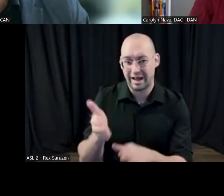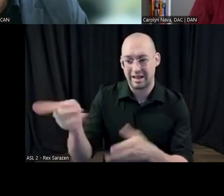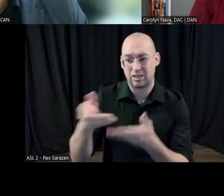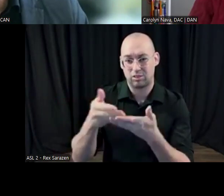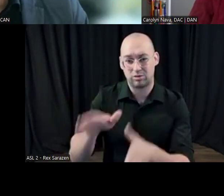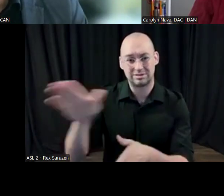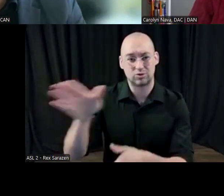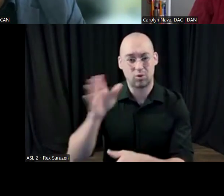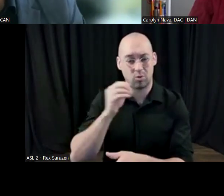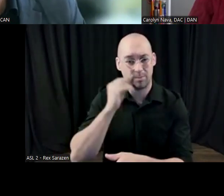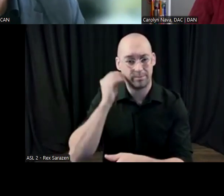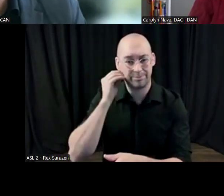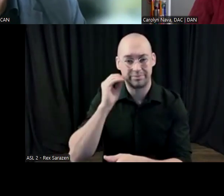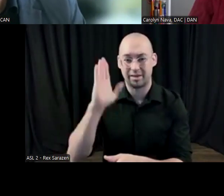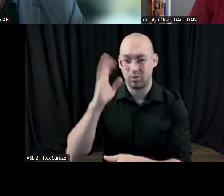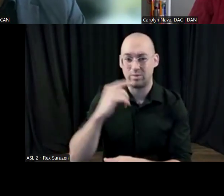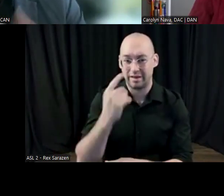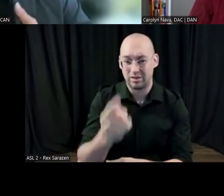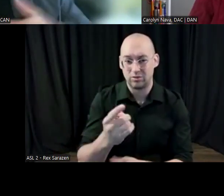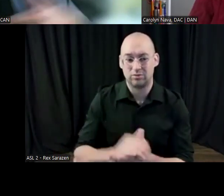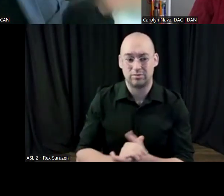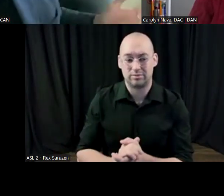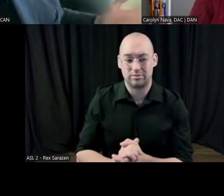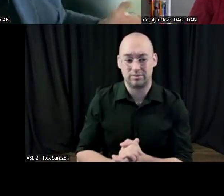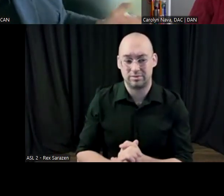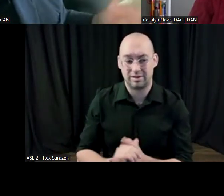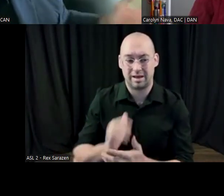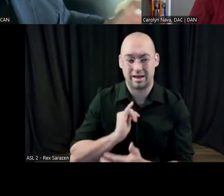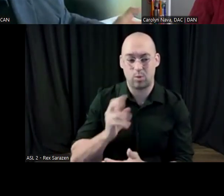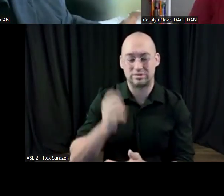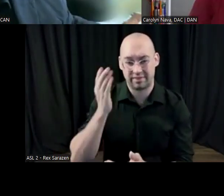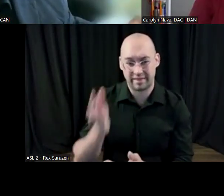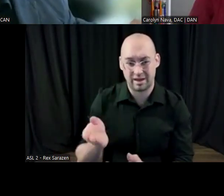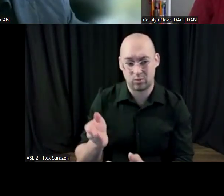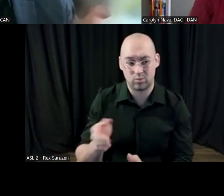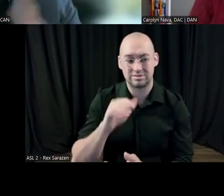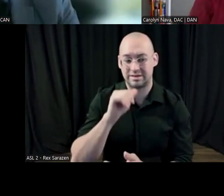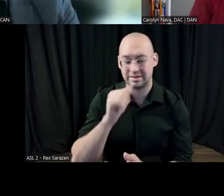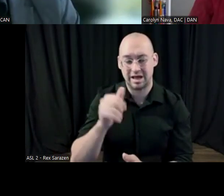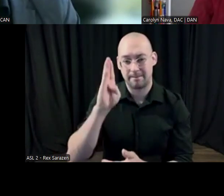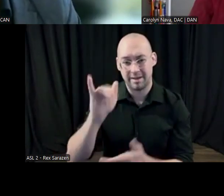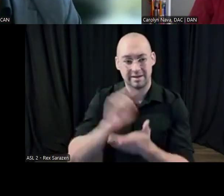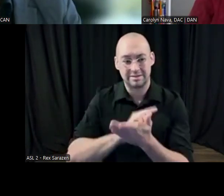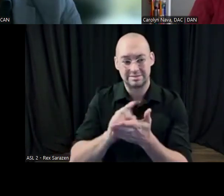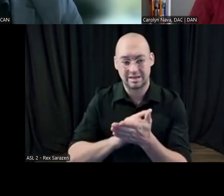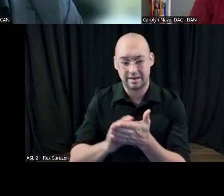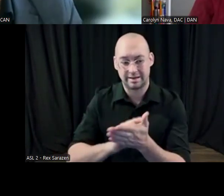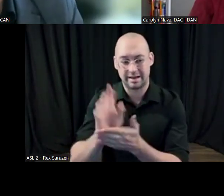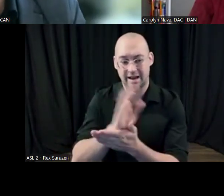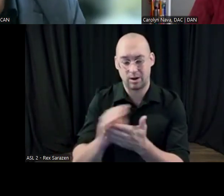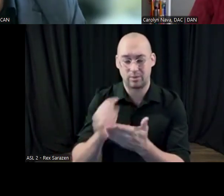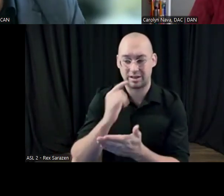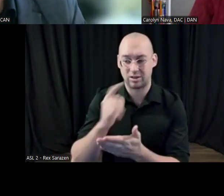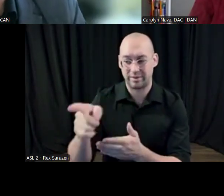home. And I will tell you, I was there, but it wasn't by design. And I will also tell you, he doesn't show